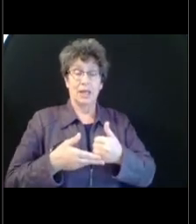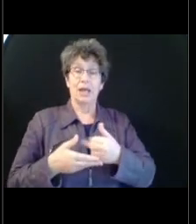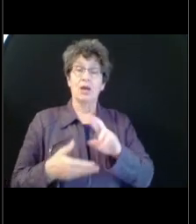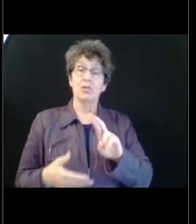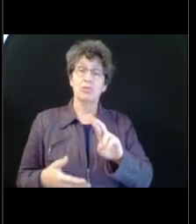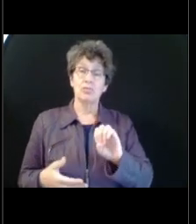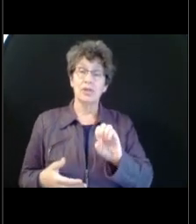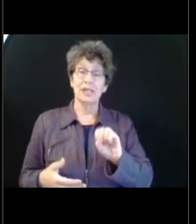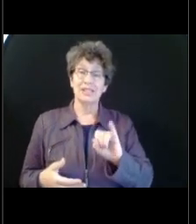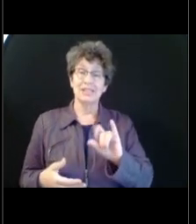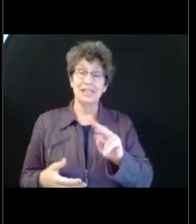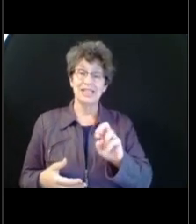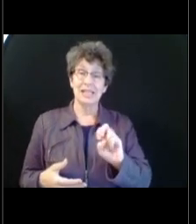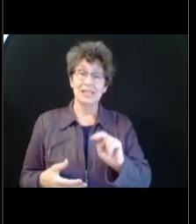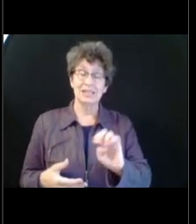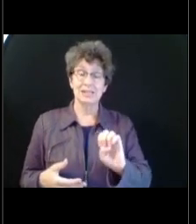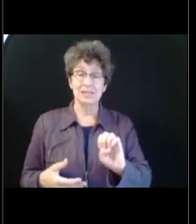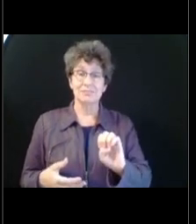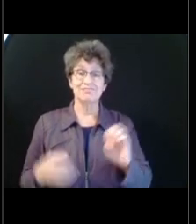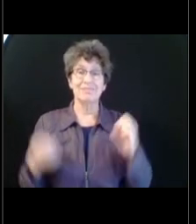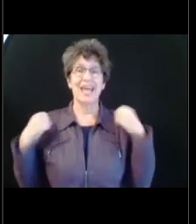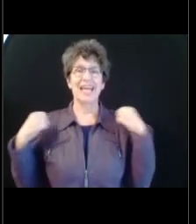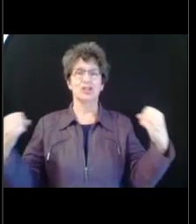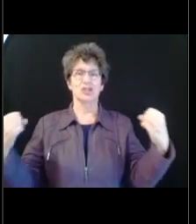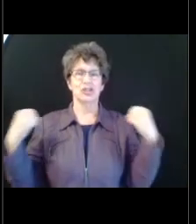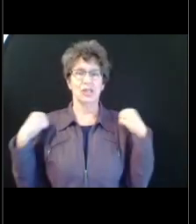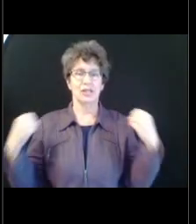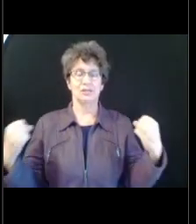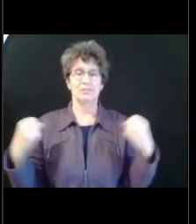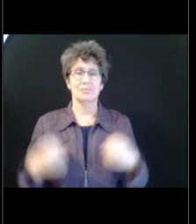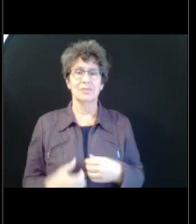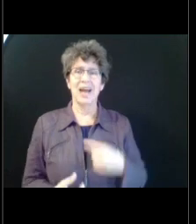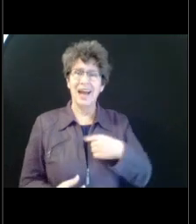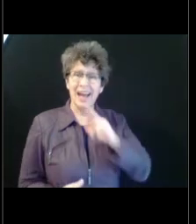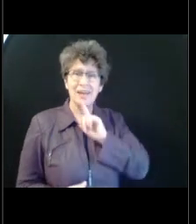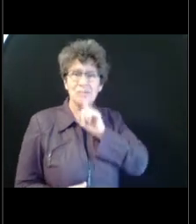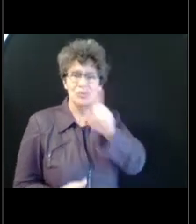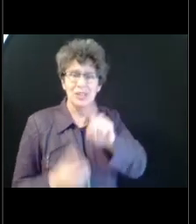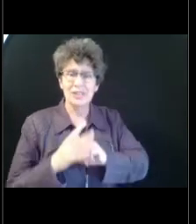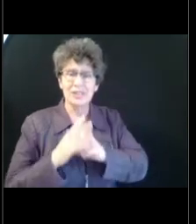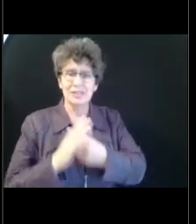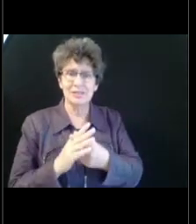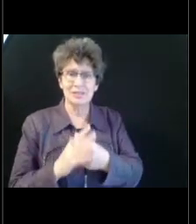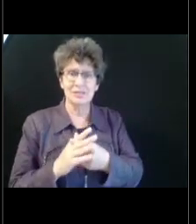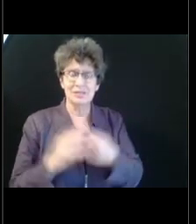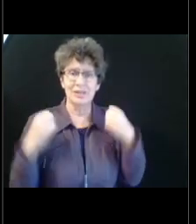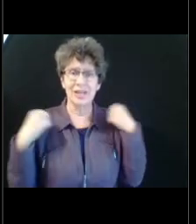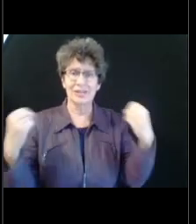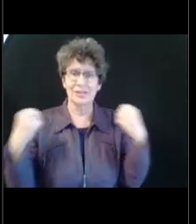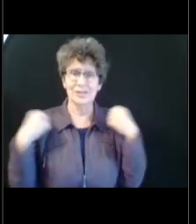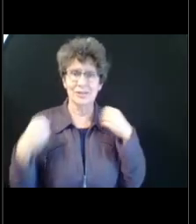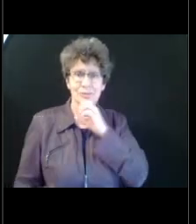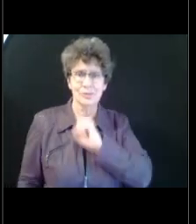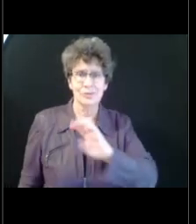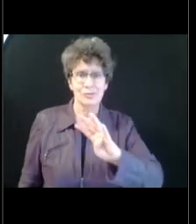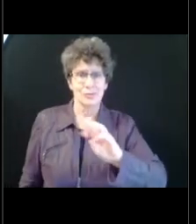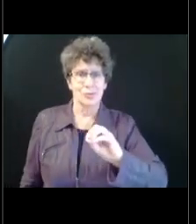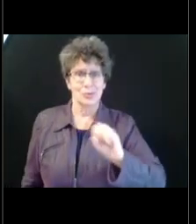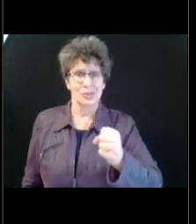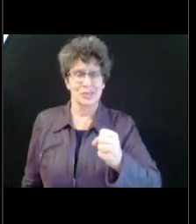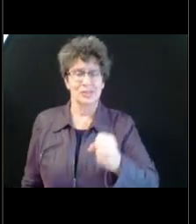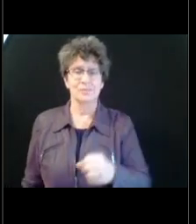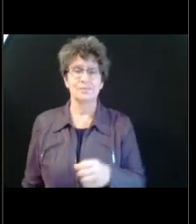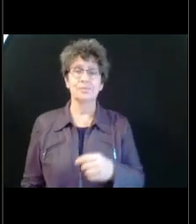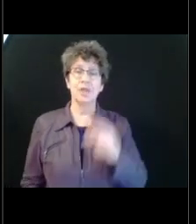start a formal program until I was in my 40s, but it's something I try to do every day. The one on the left was when I was preparing